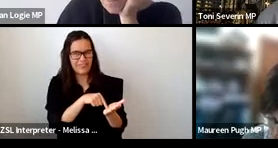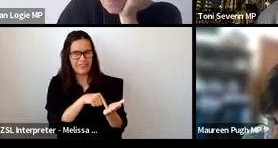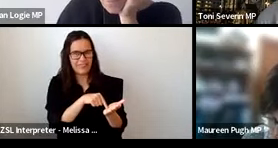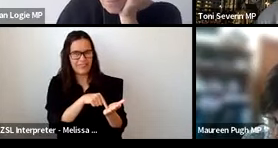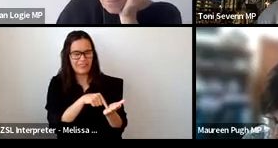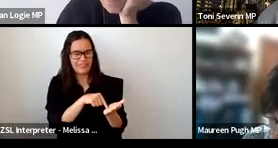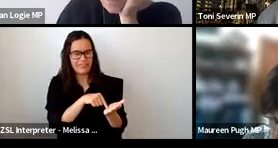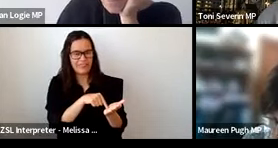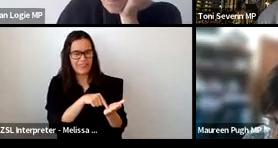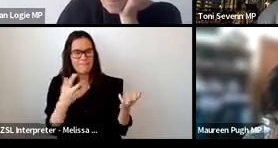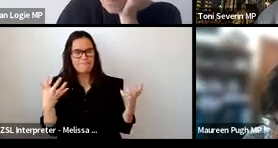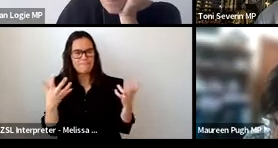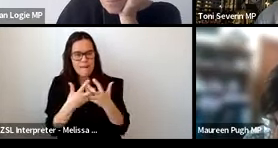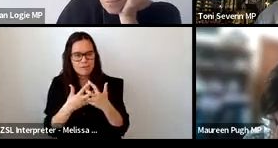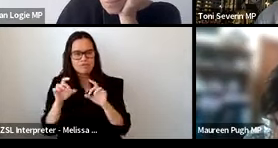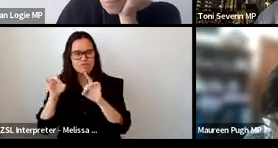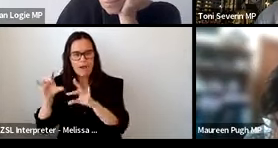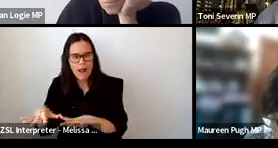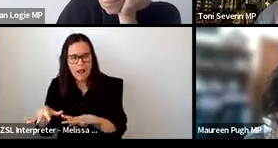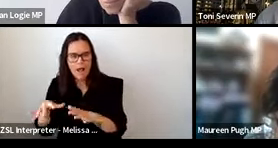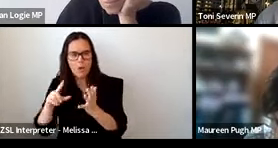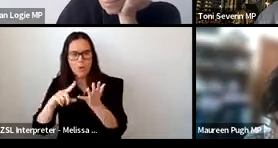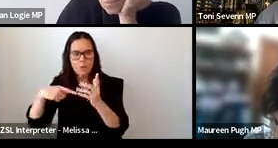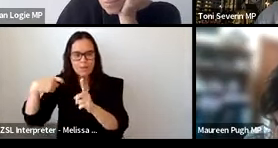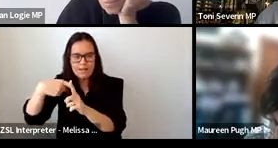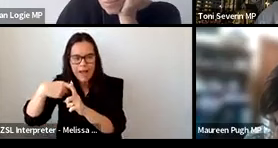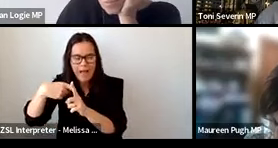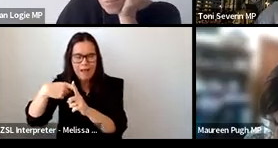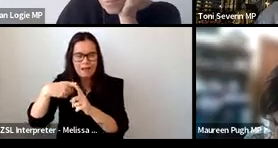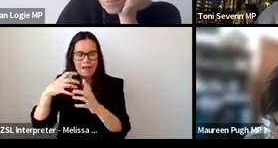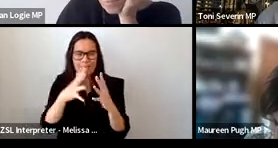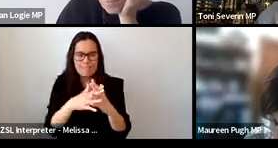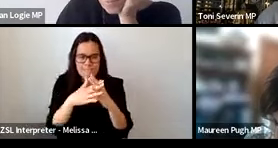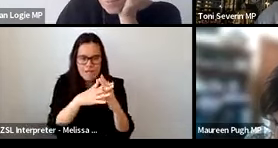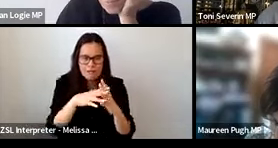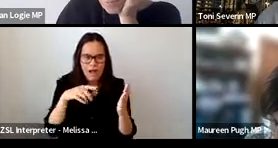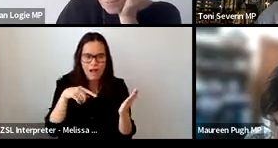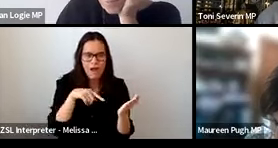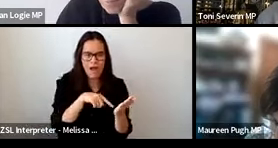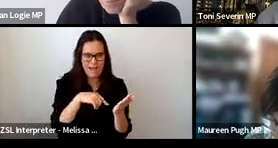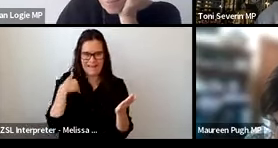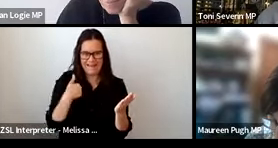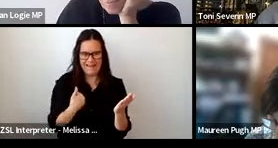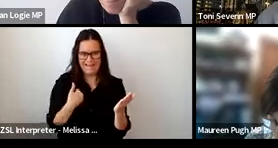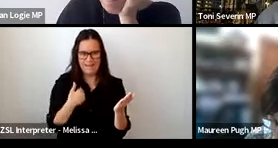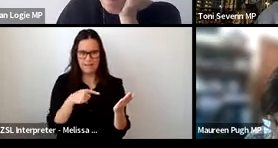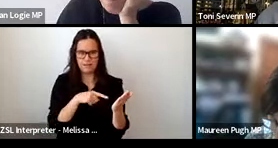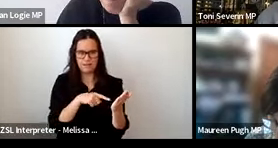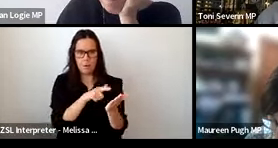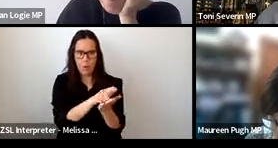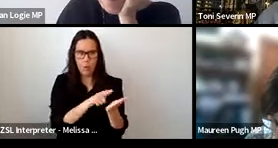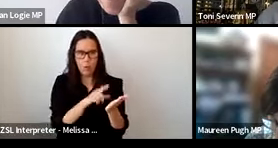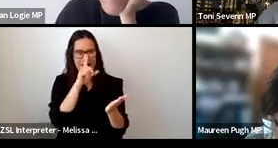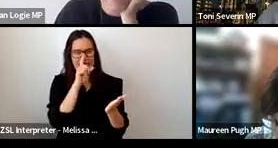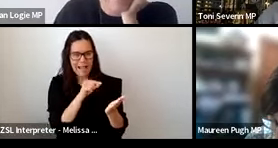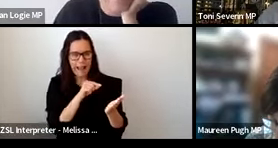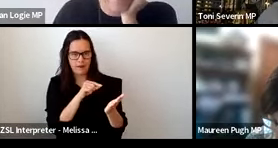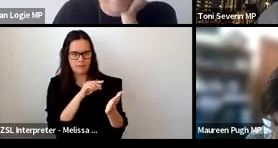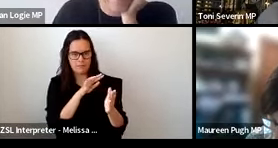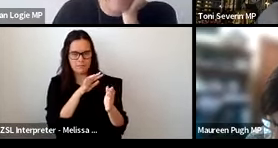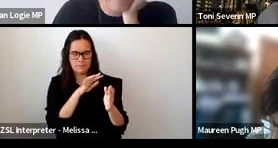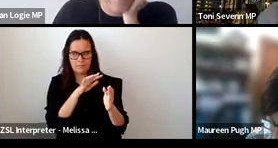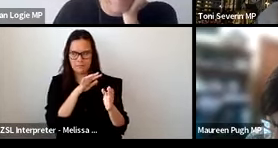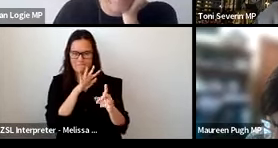with Australia, the UK, the USA. There is no reason why, as a civilized Western society, we can't